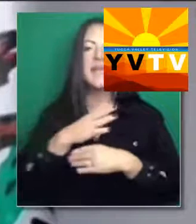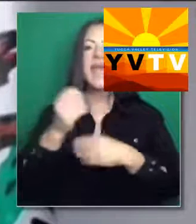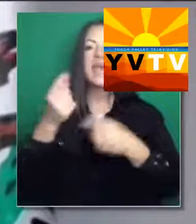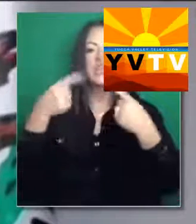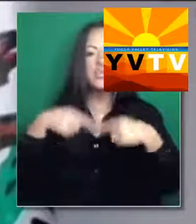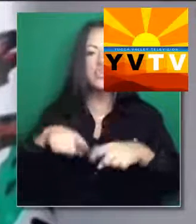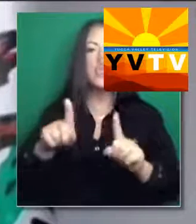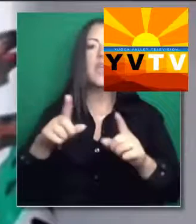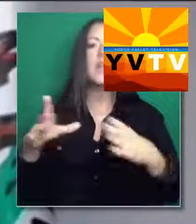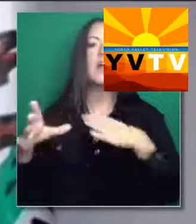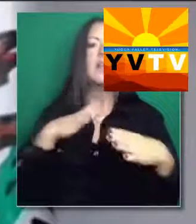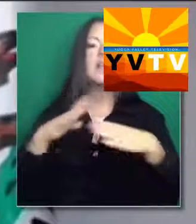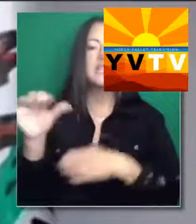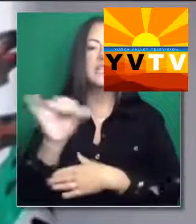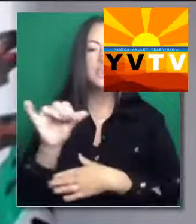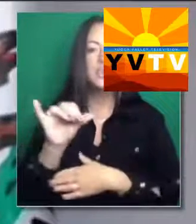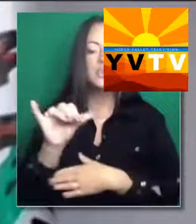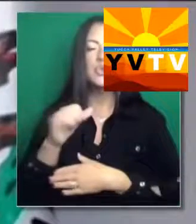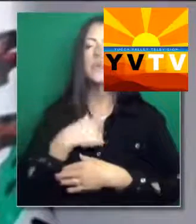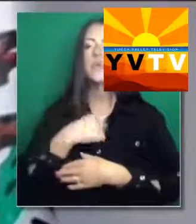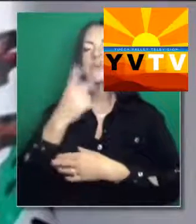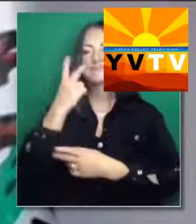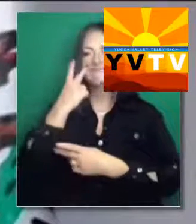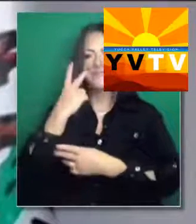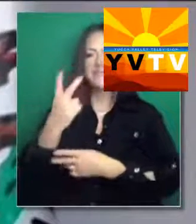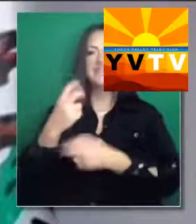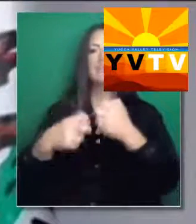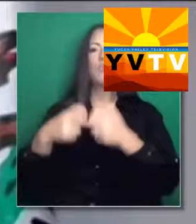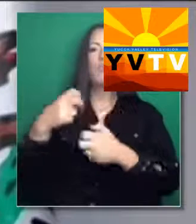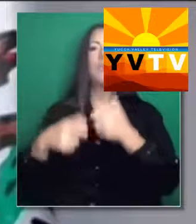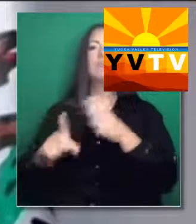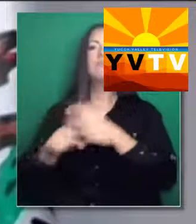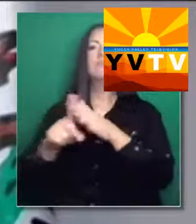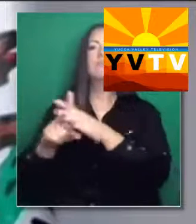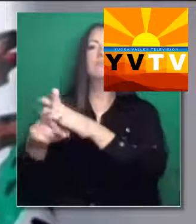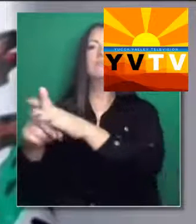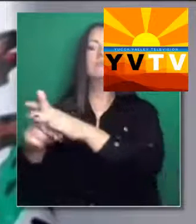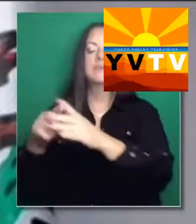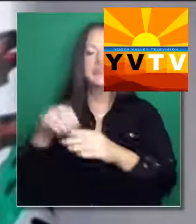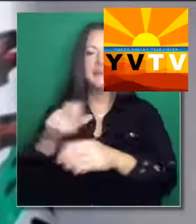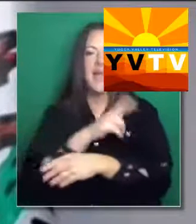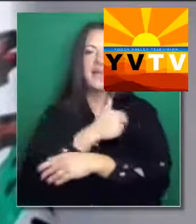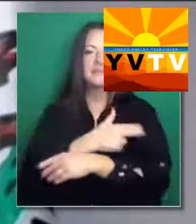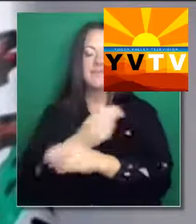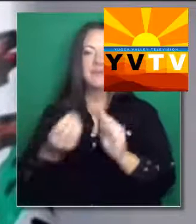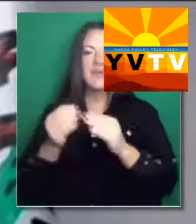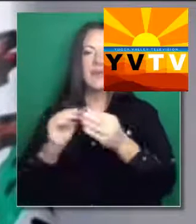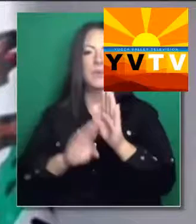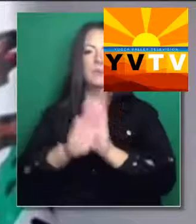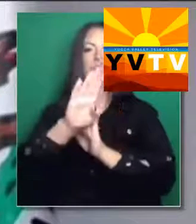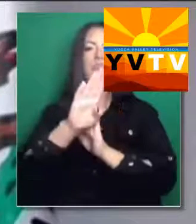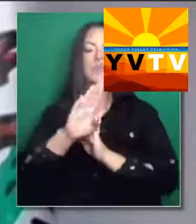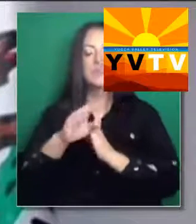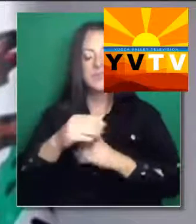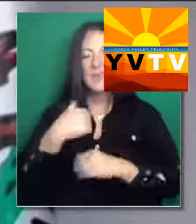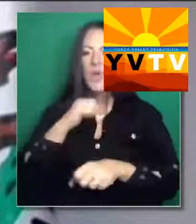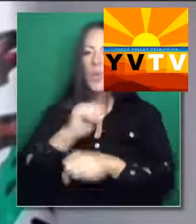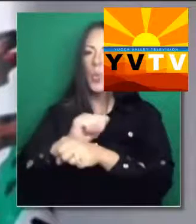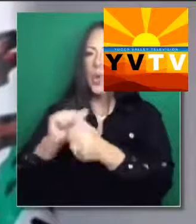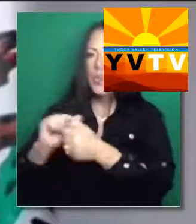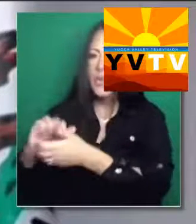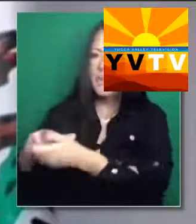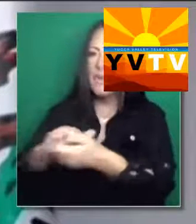seeing the issues with that transmission squarely in our hospitals, and the state working with local partners, working